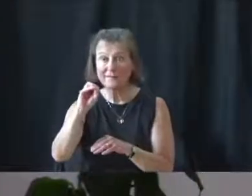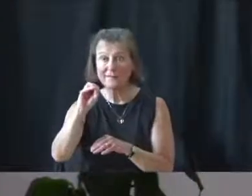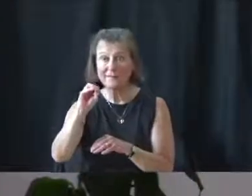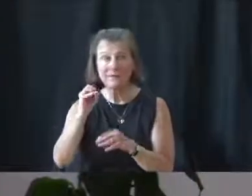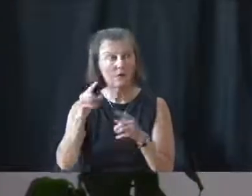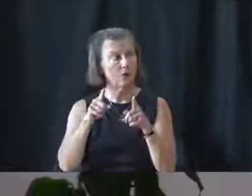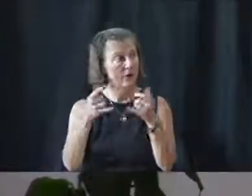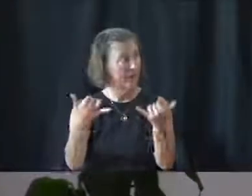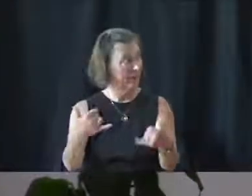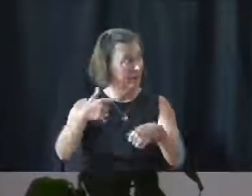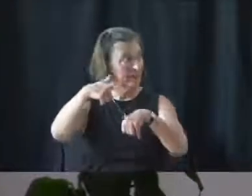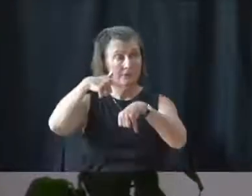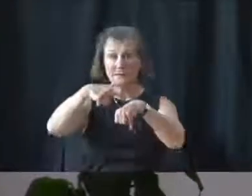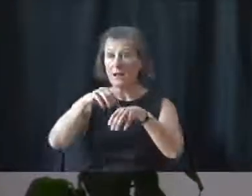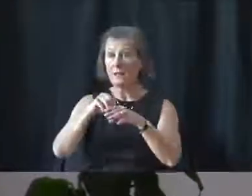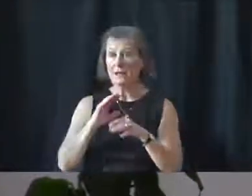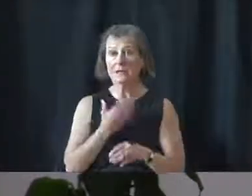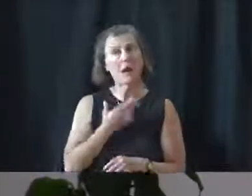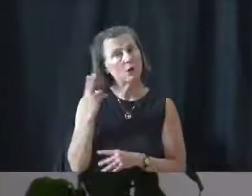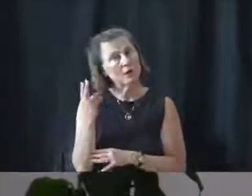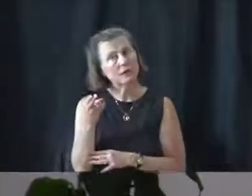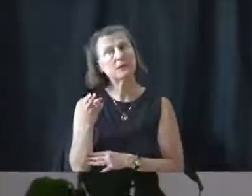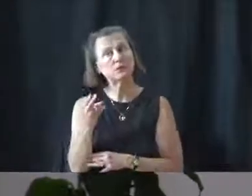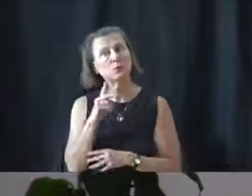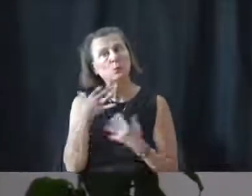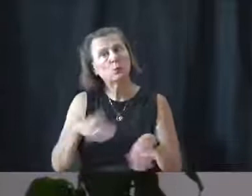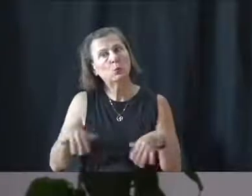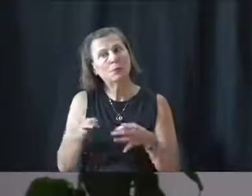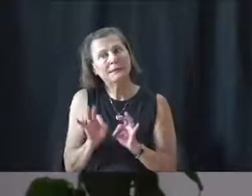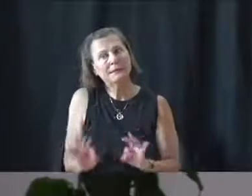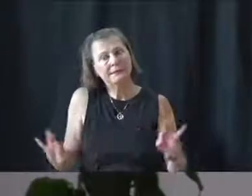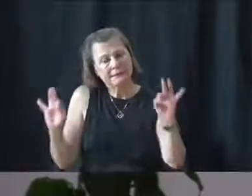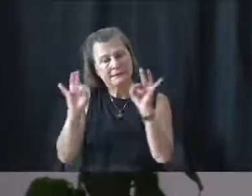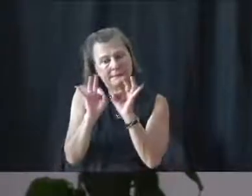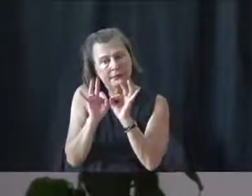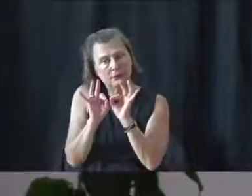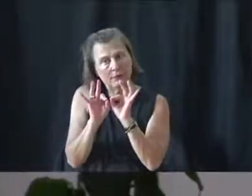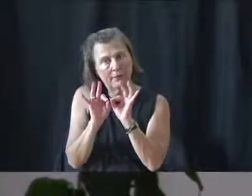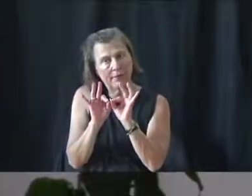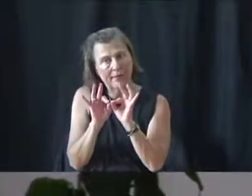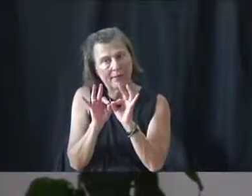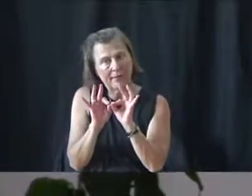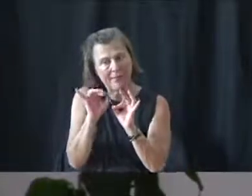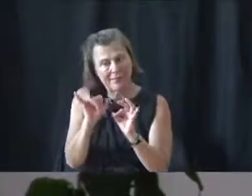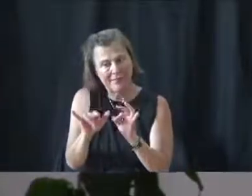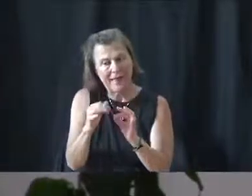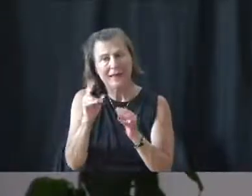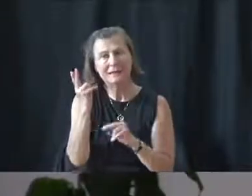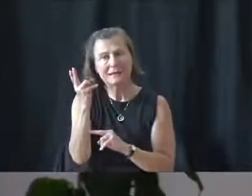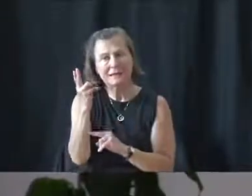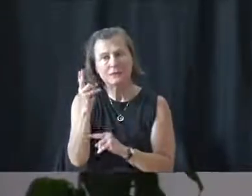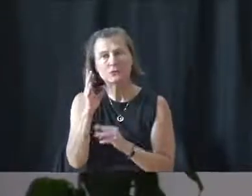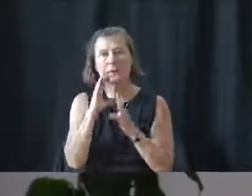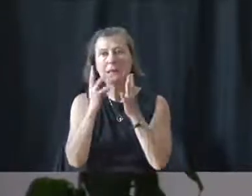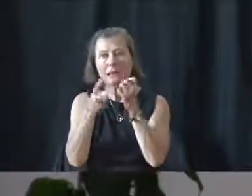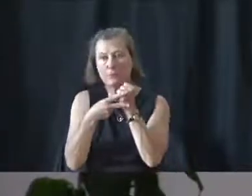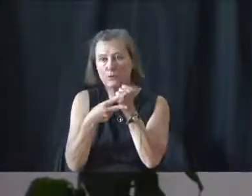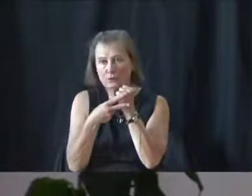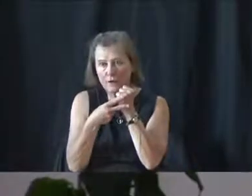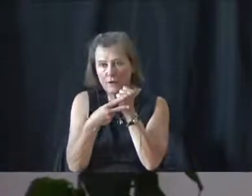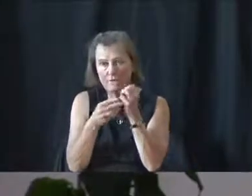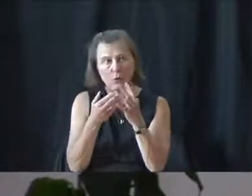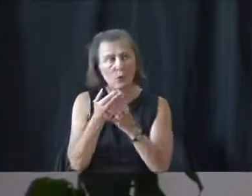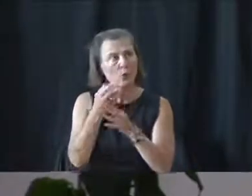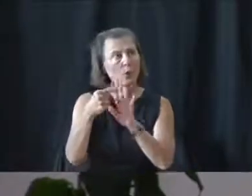this time in our history, it is essential that this history be preserved through